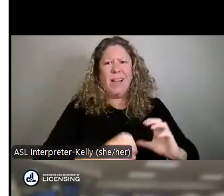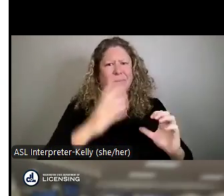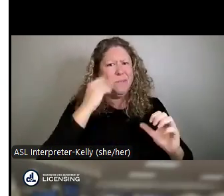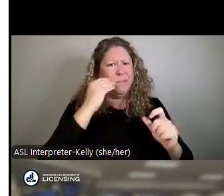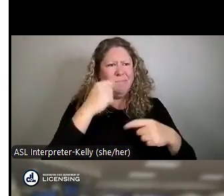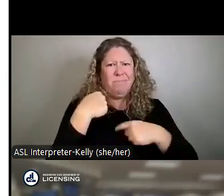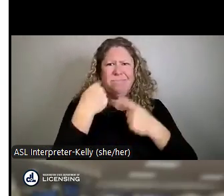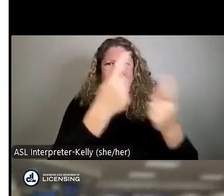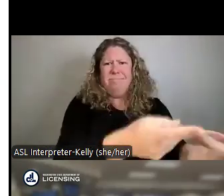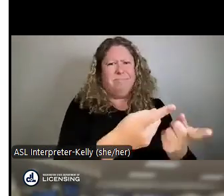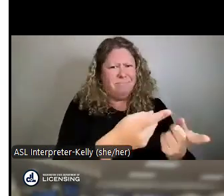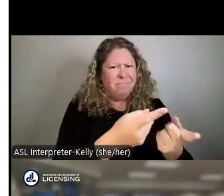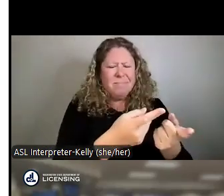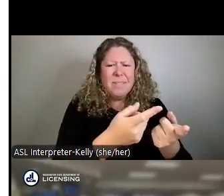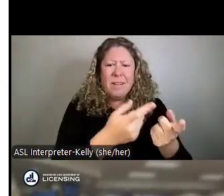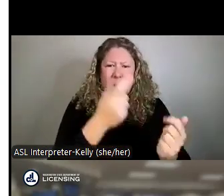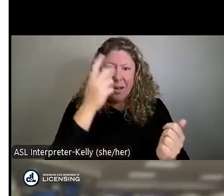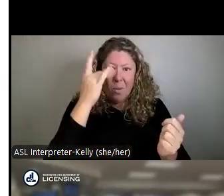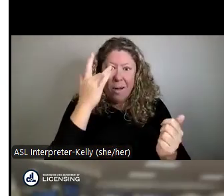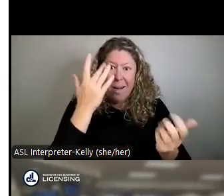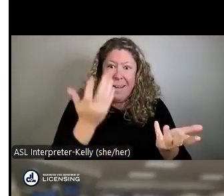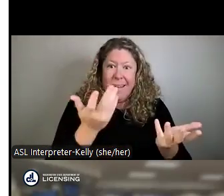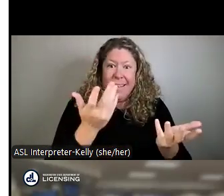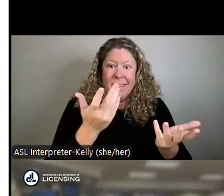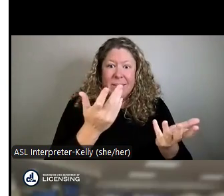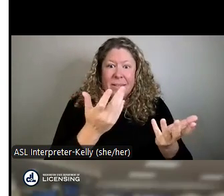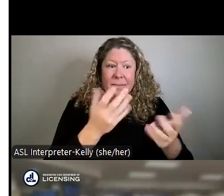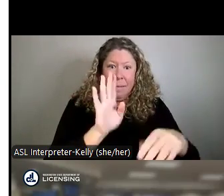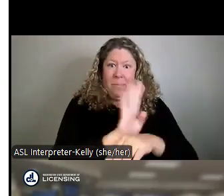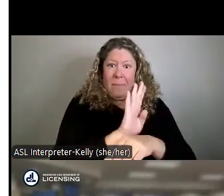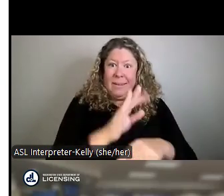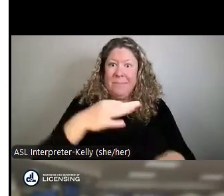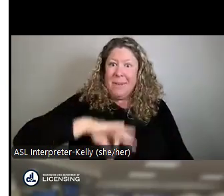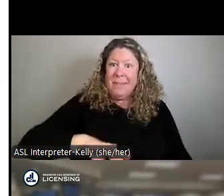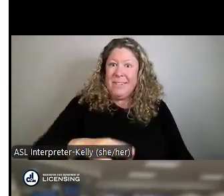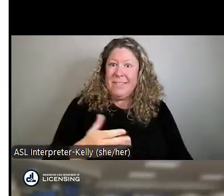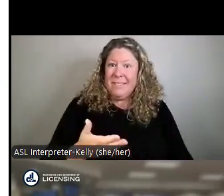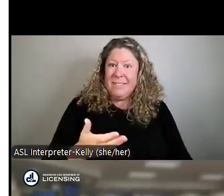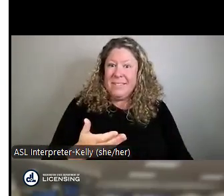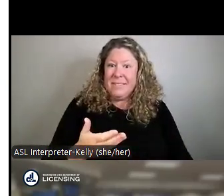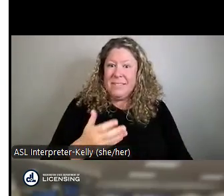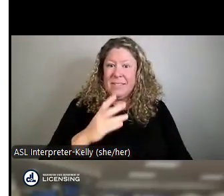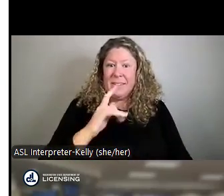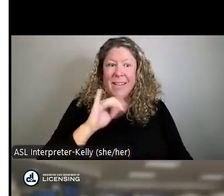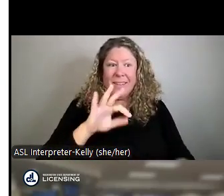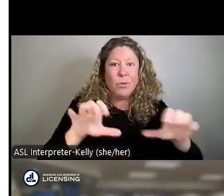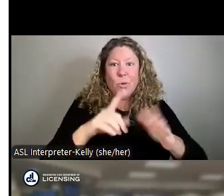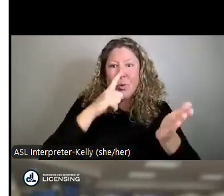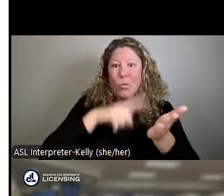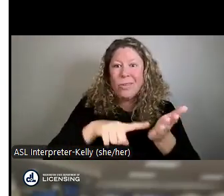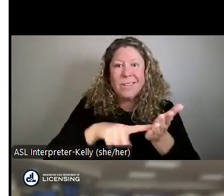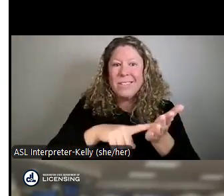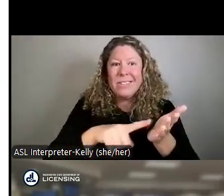several decades because there's a lot of business benefits in it. If you go do any research out there, you will